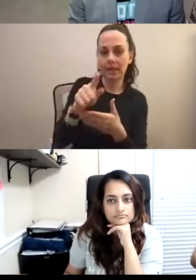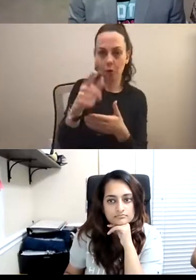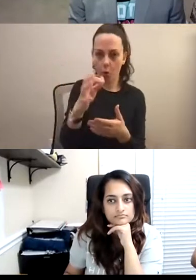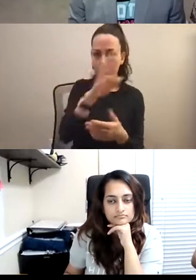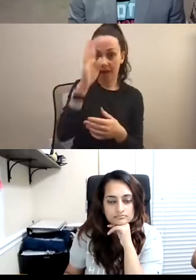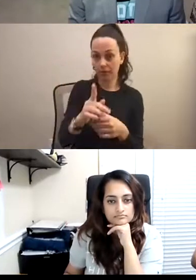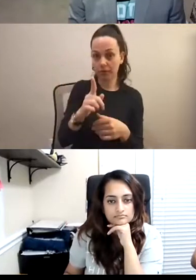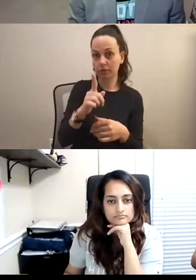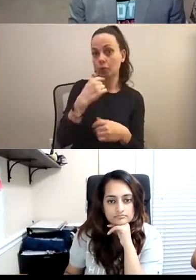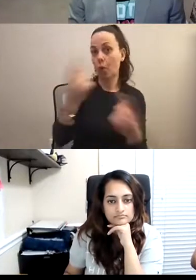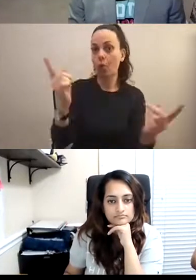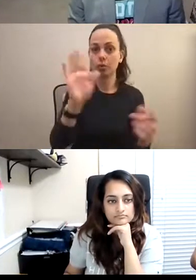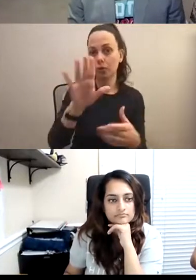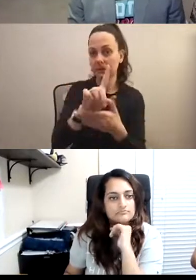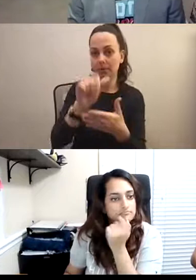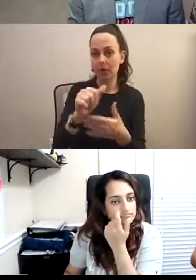disability?